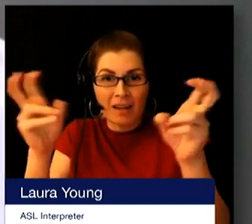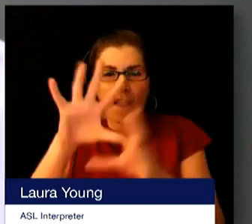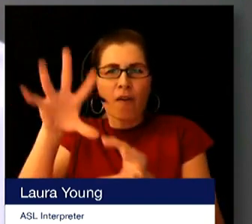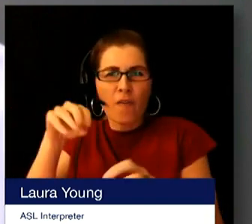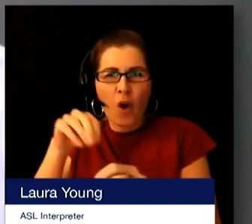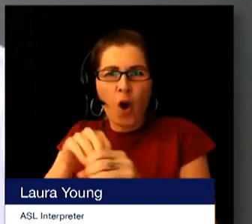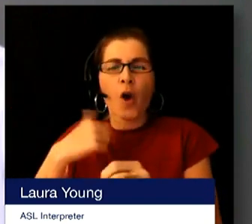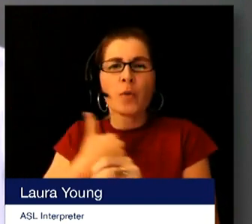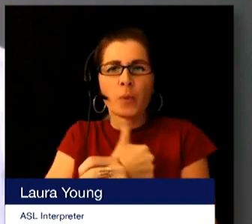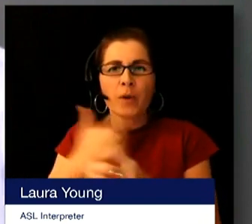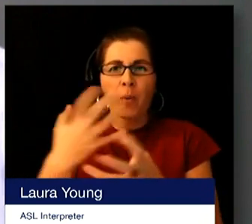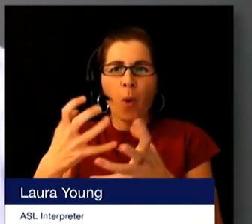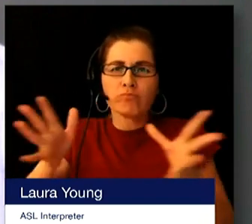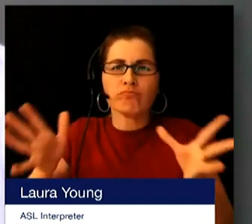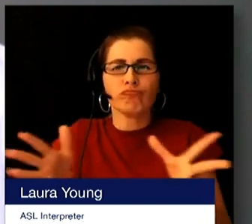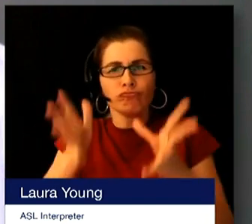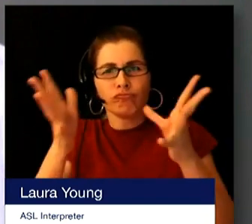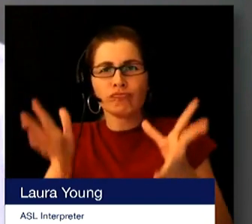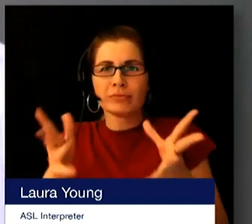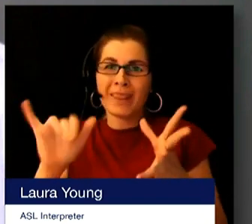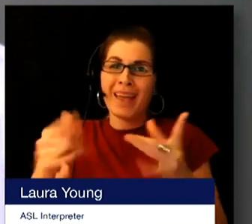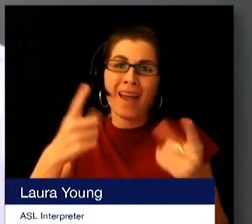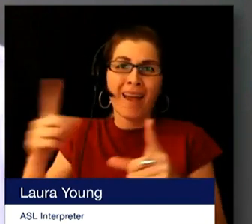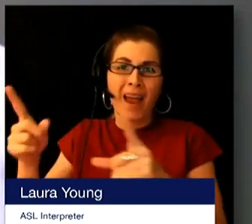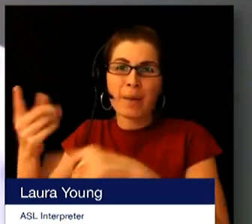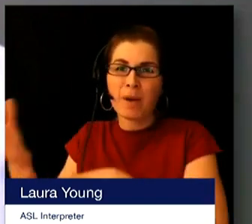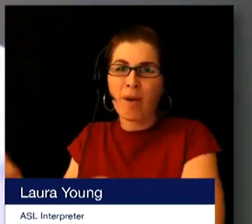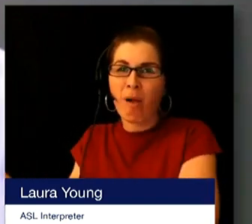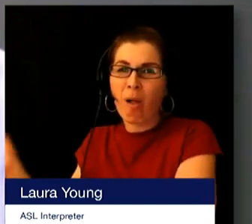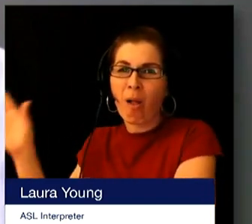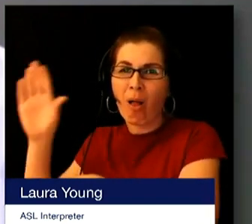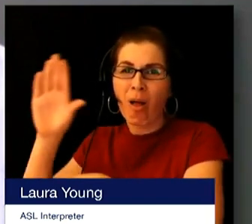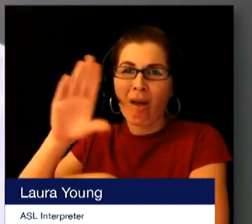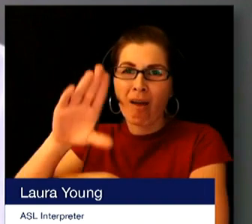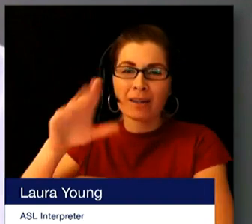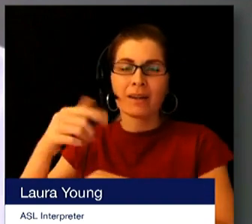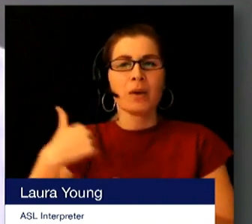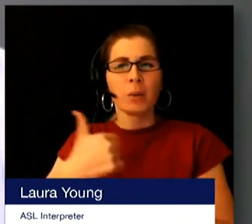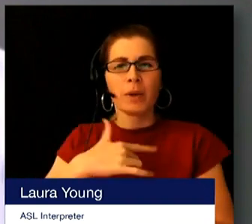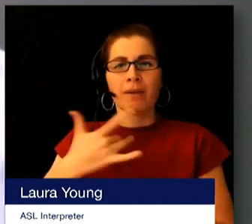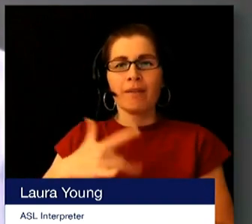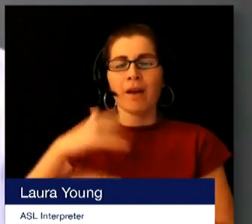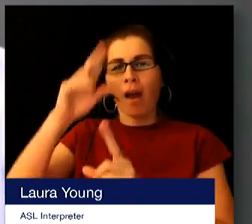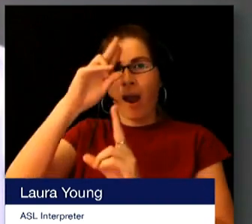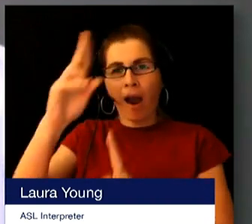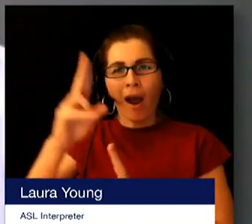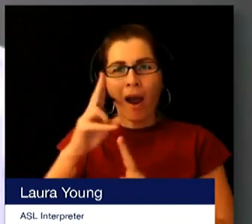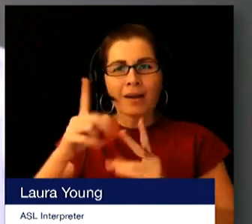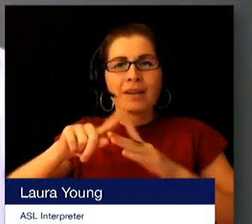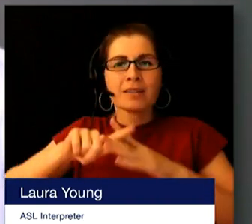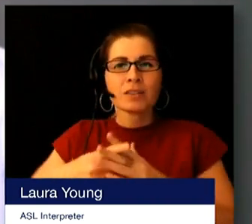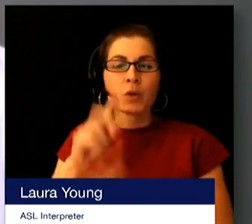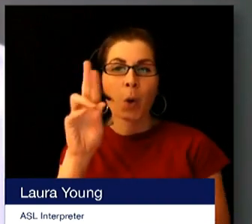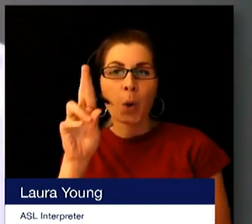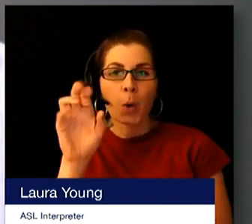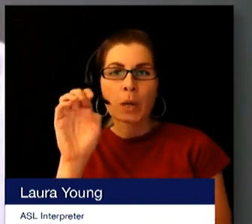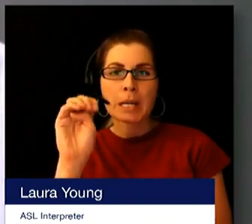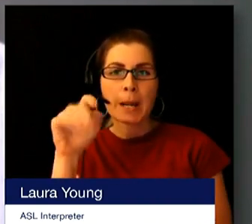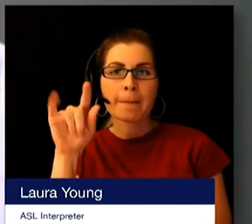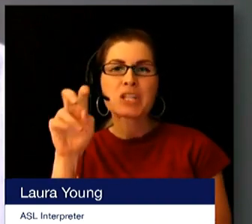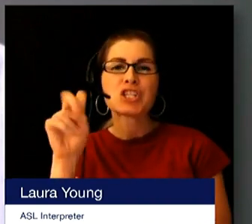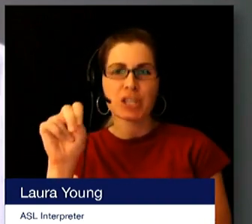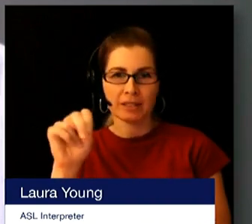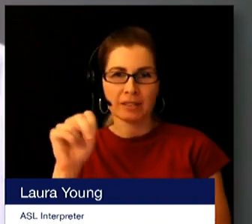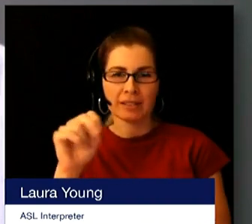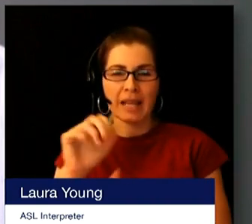campaign kickoff that's been happening throughout the day. The ACLU is honored to be officially launching the Redemption Campaign, the pivotal